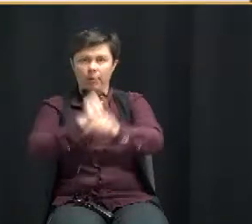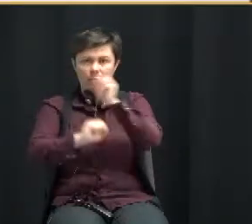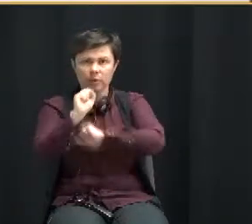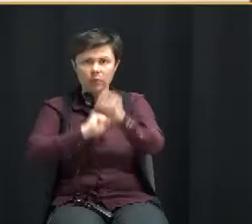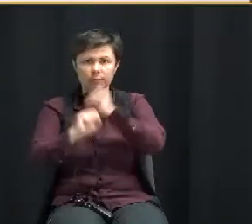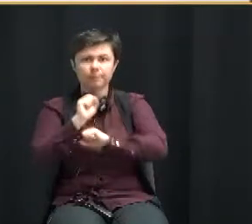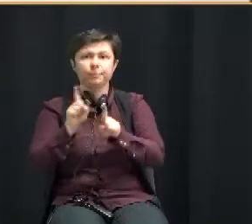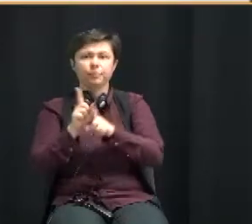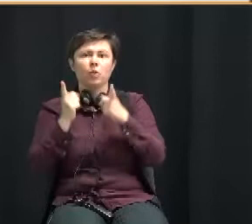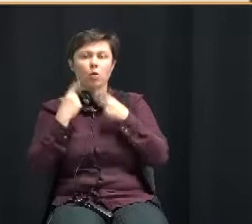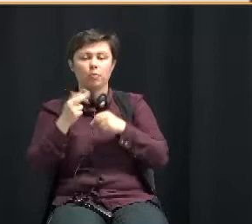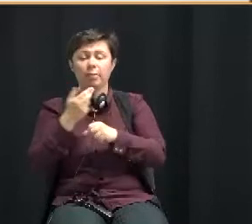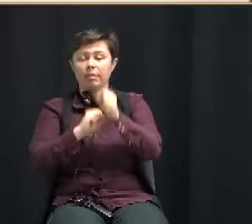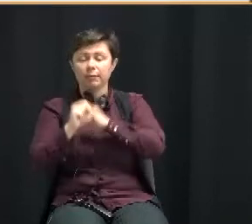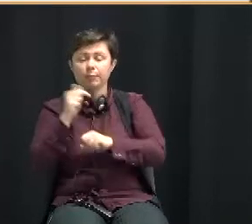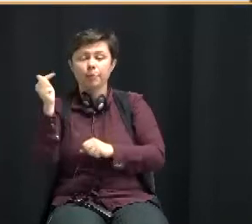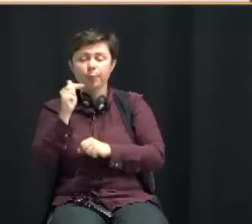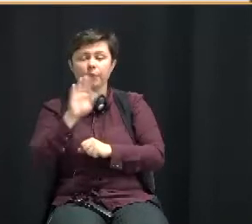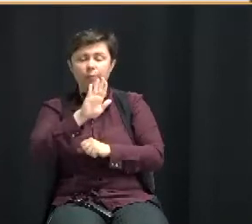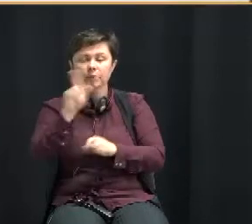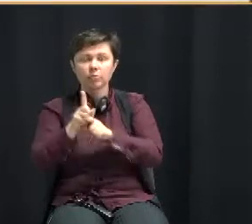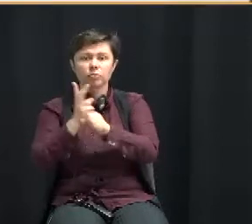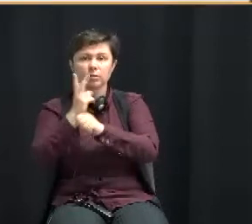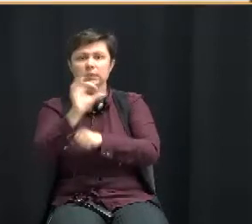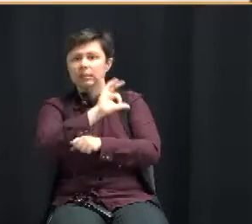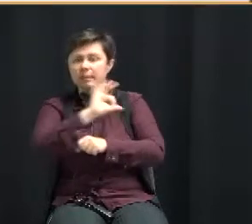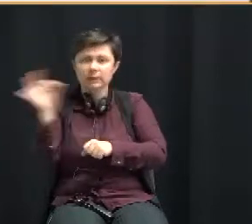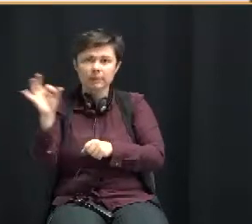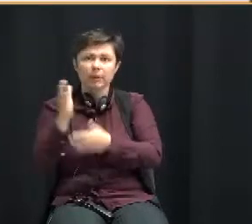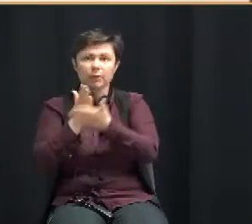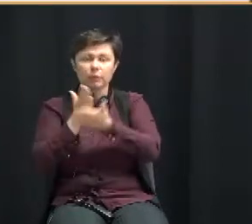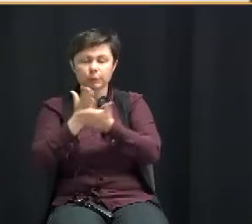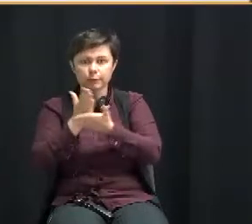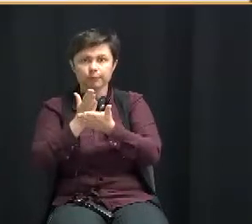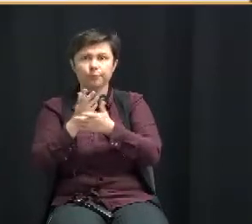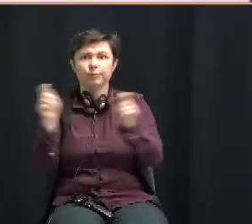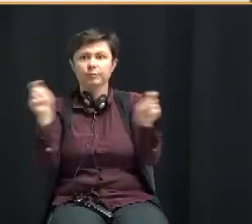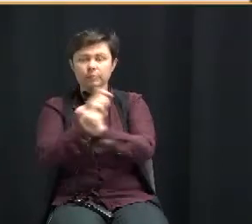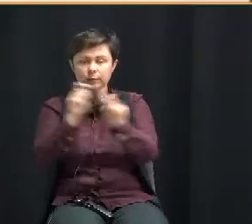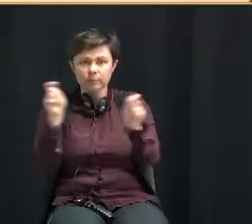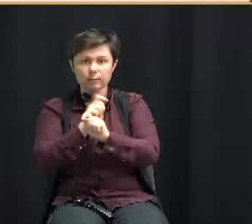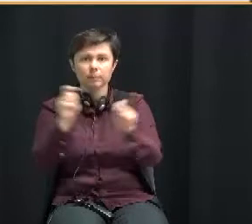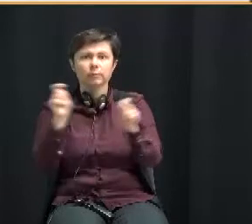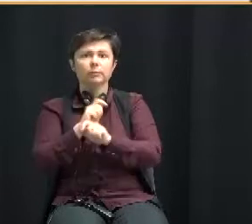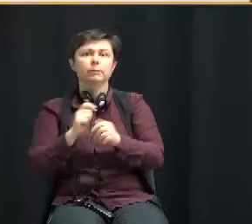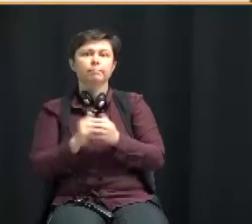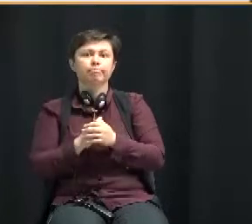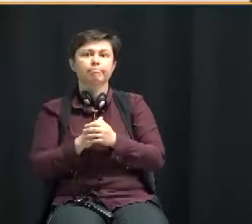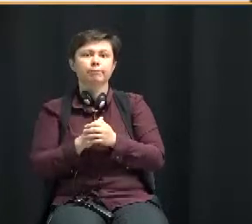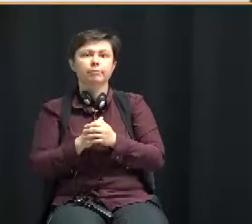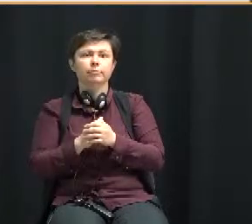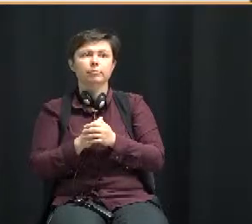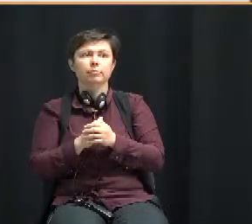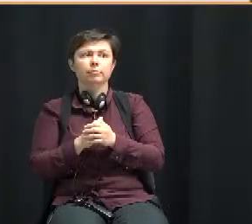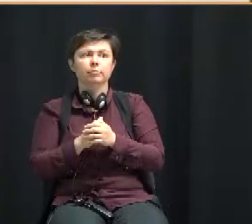disabilities. People with disabilities should also have access to specialist services of public